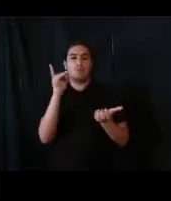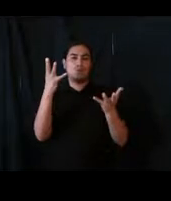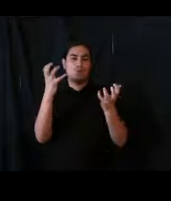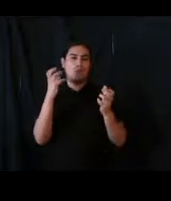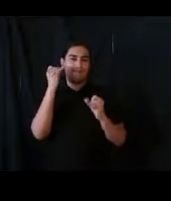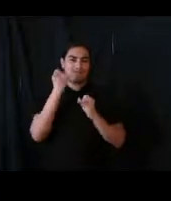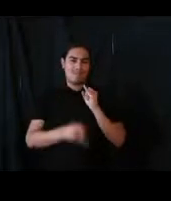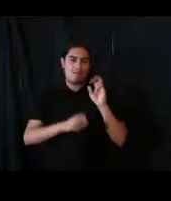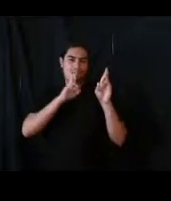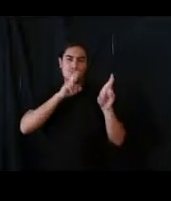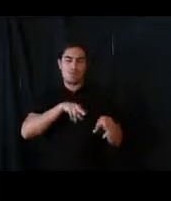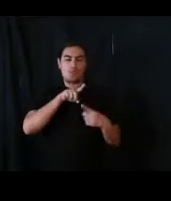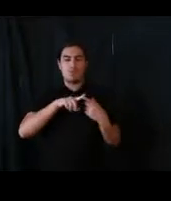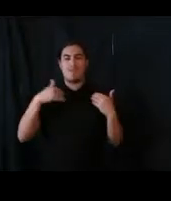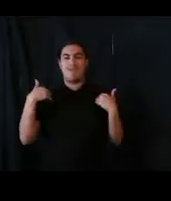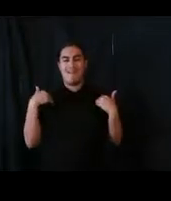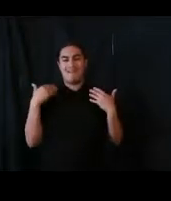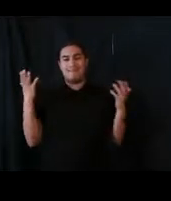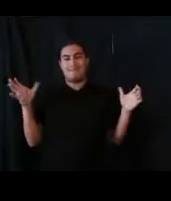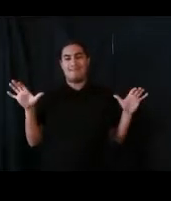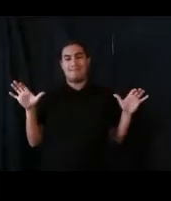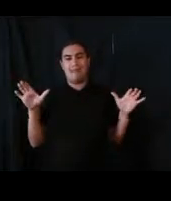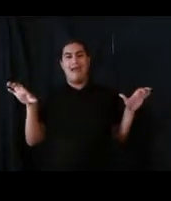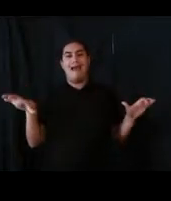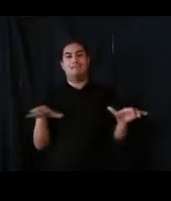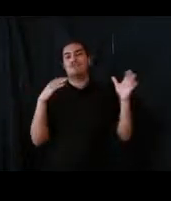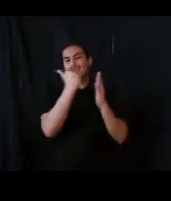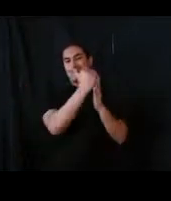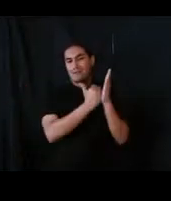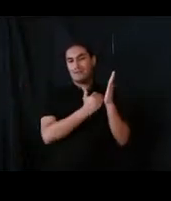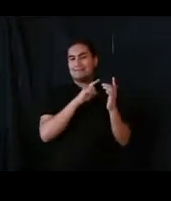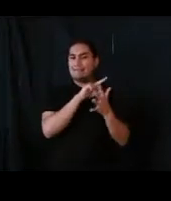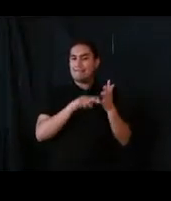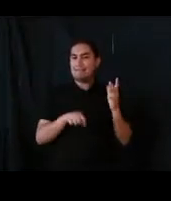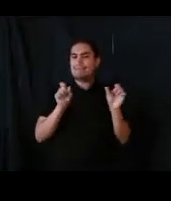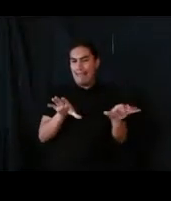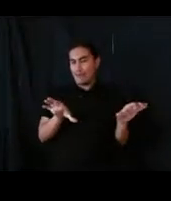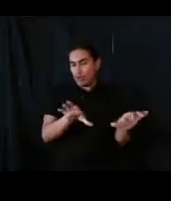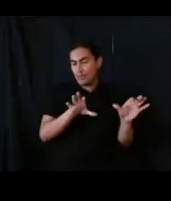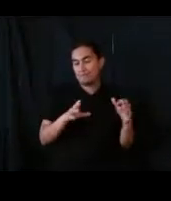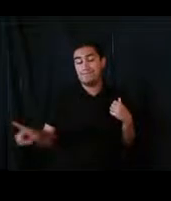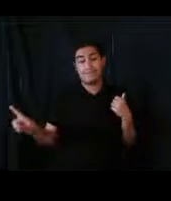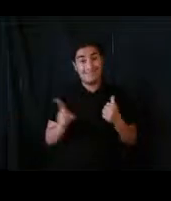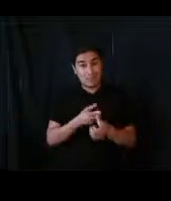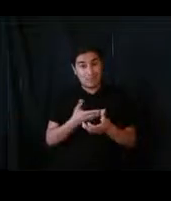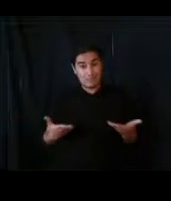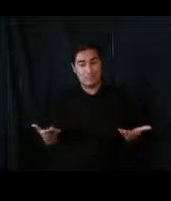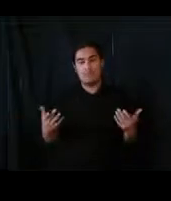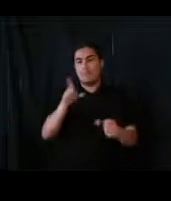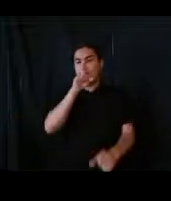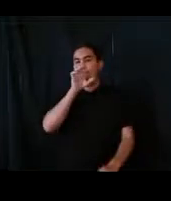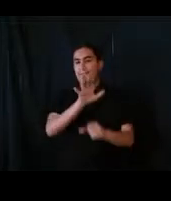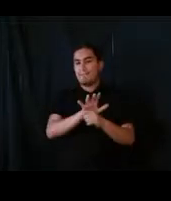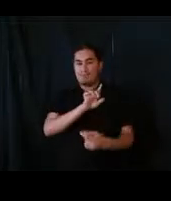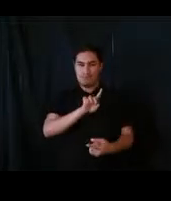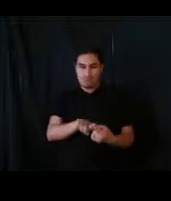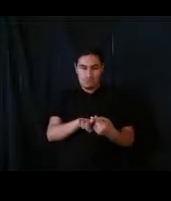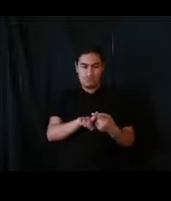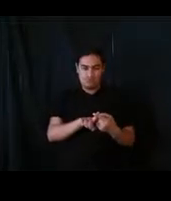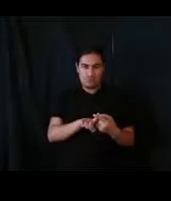report to contain some actionable items i think probably the most important thing right off the bat is to commit to you know